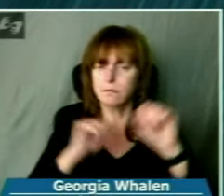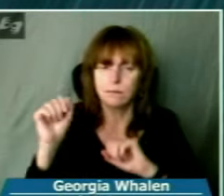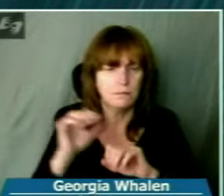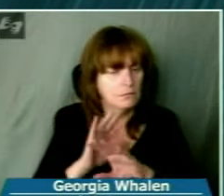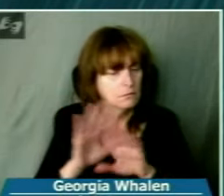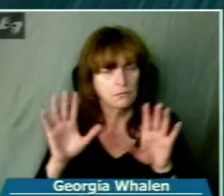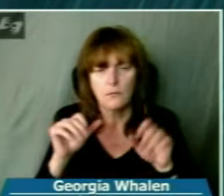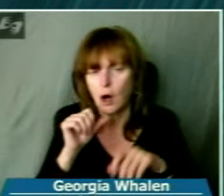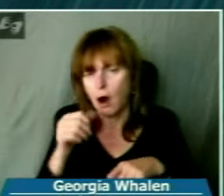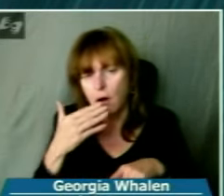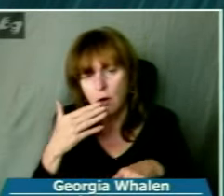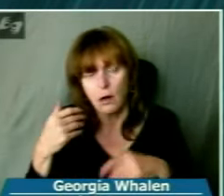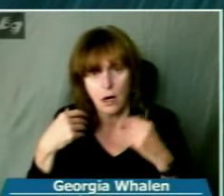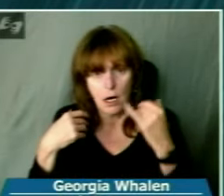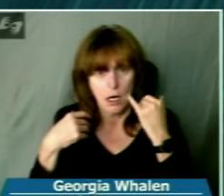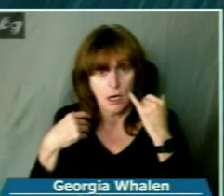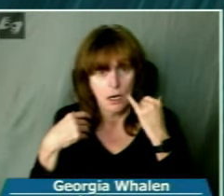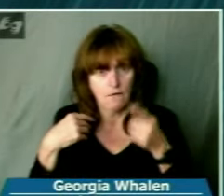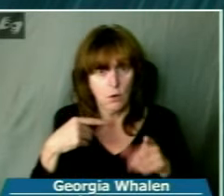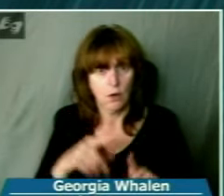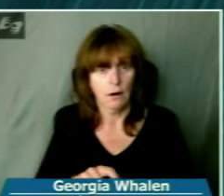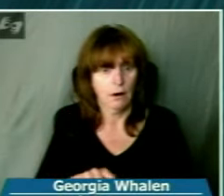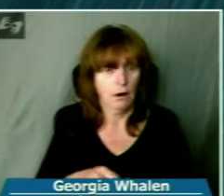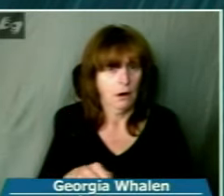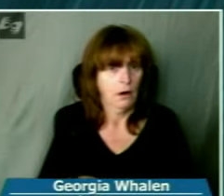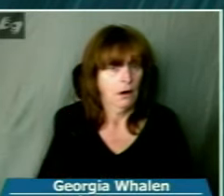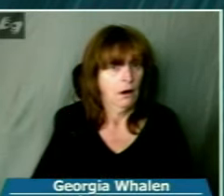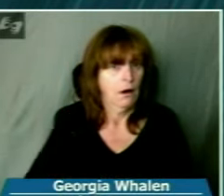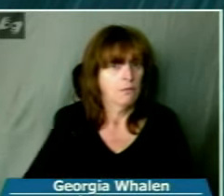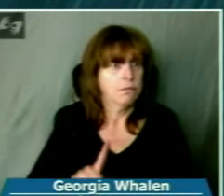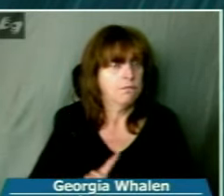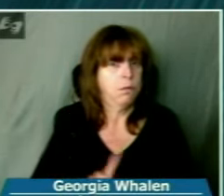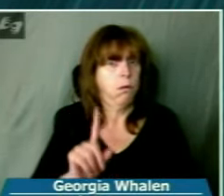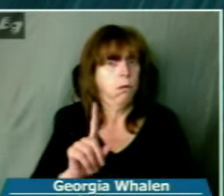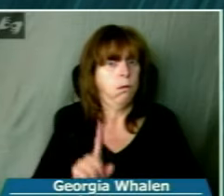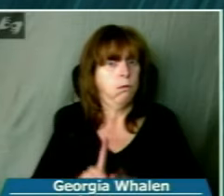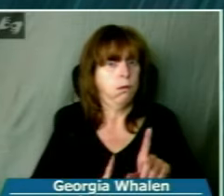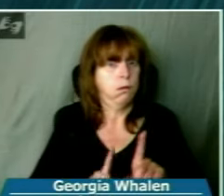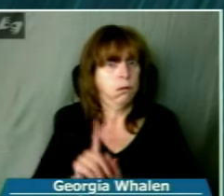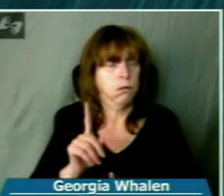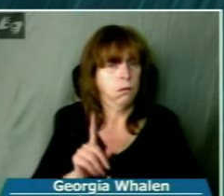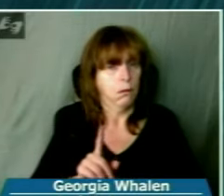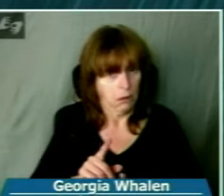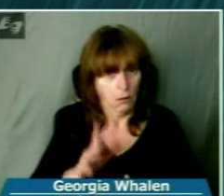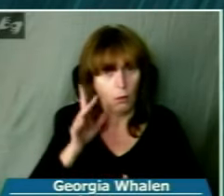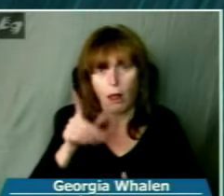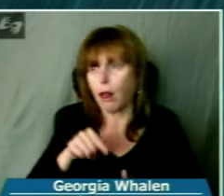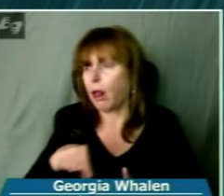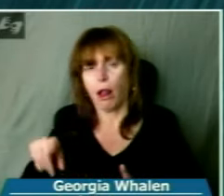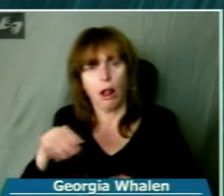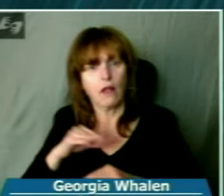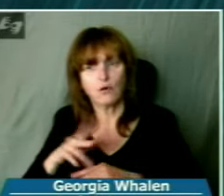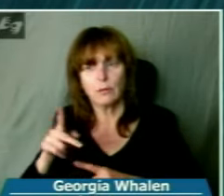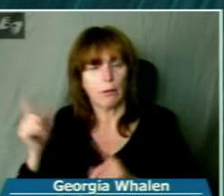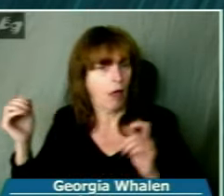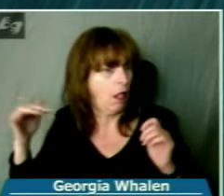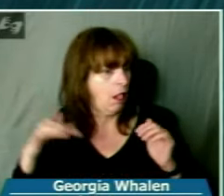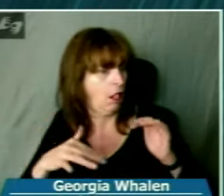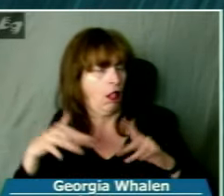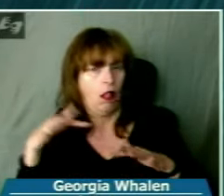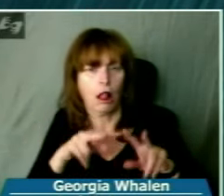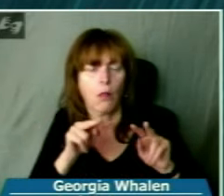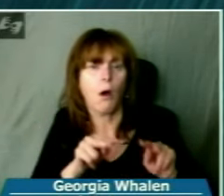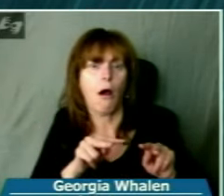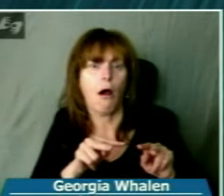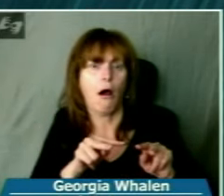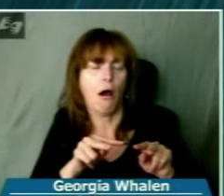firing off fireworks in the local neighborhoods, it generally kind of promotes people coming together to watch that and watch that display. And of